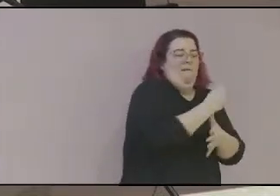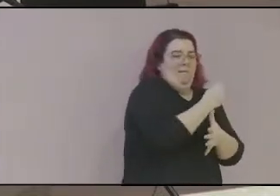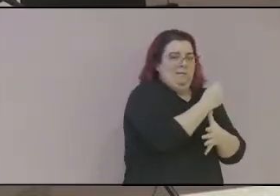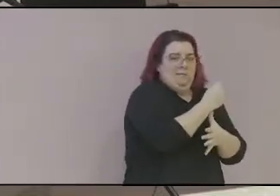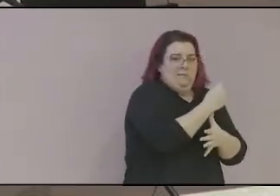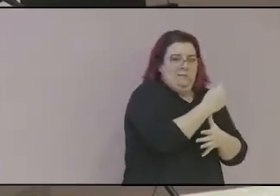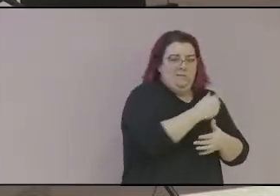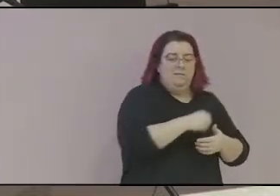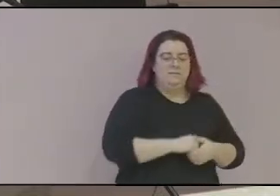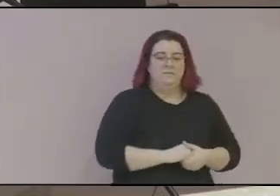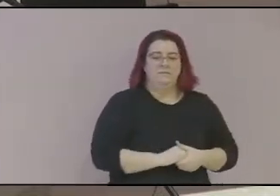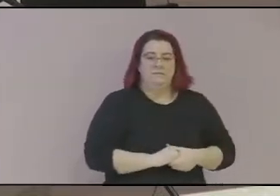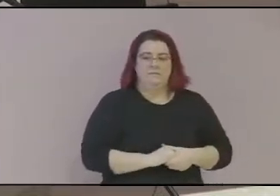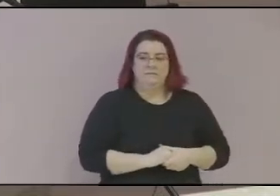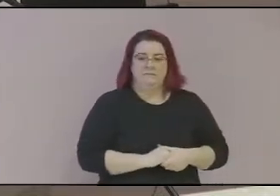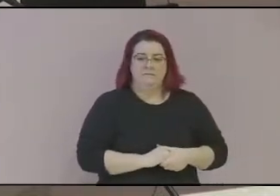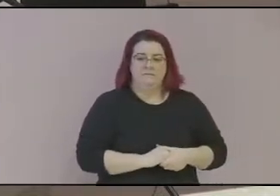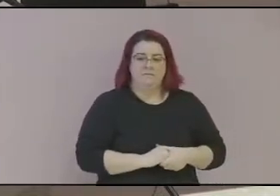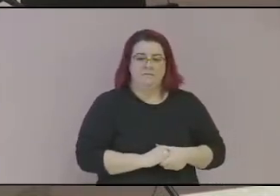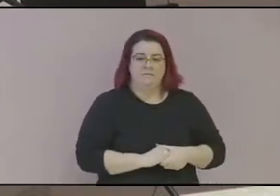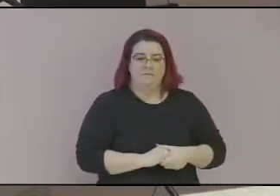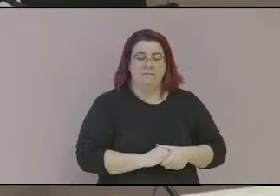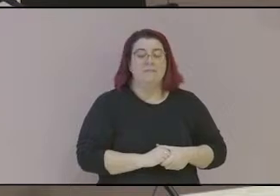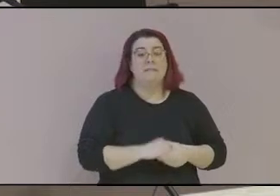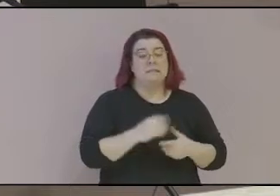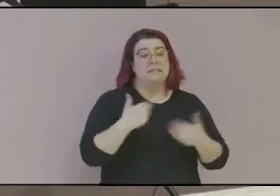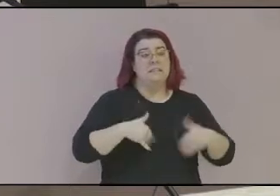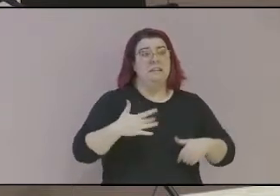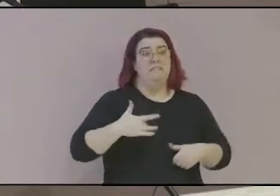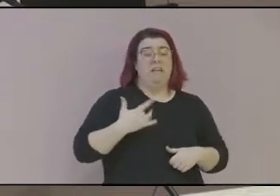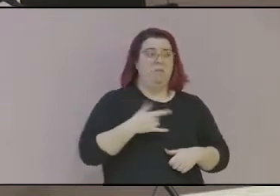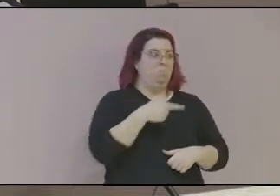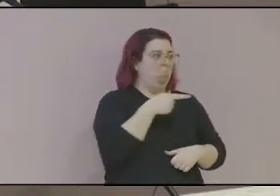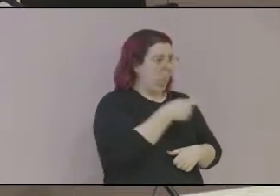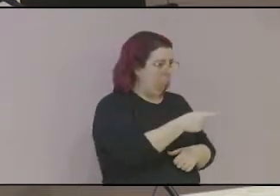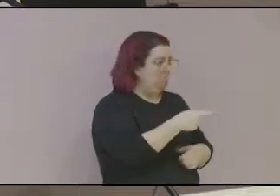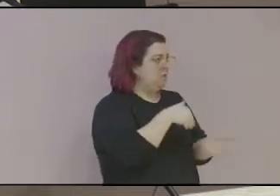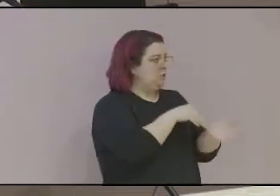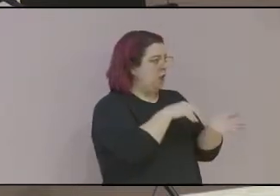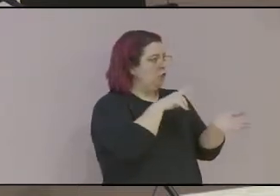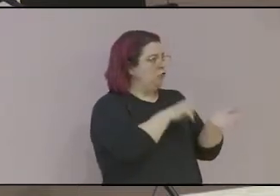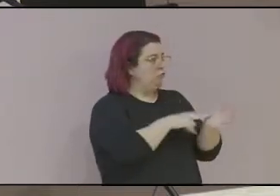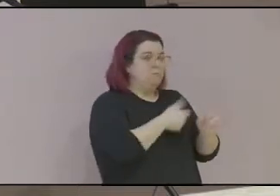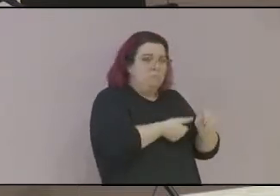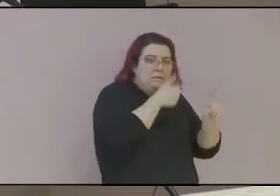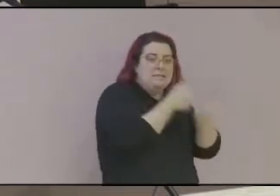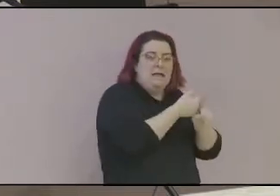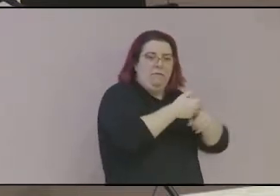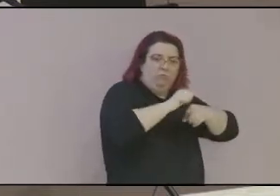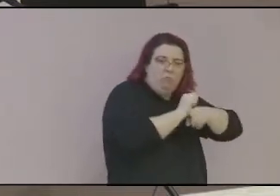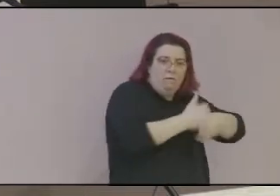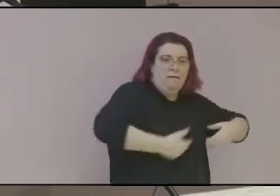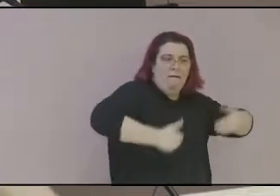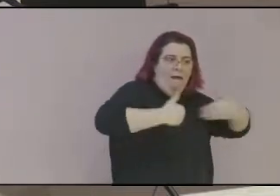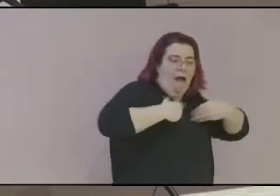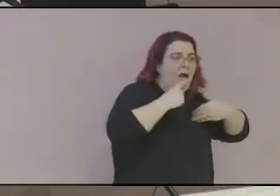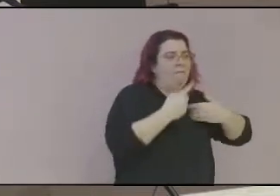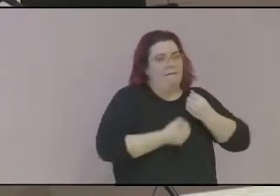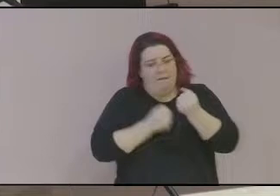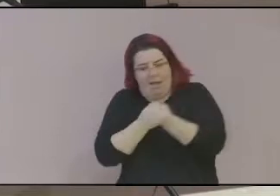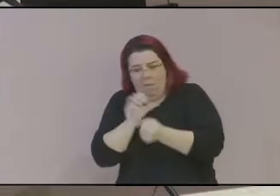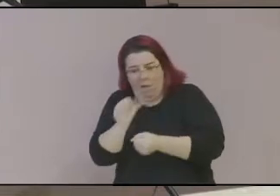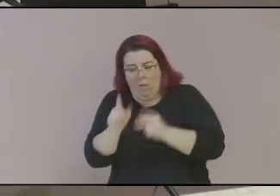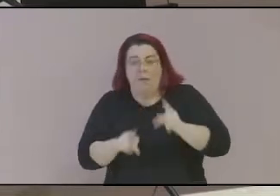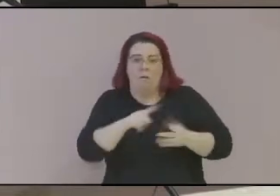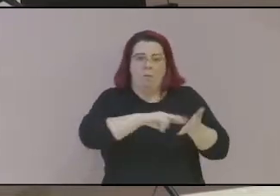the pandemic, should be prioritized for ventilators if they themselves fell ill. Ultimately, the committee decided